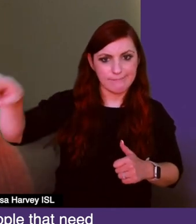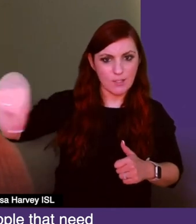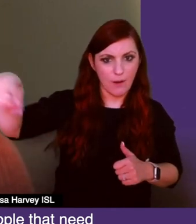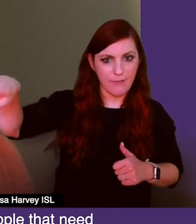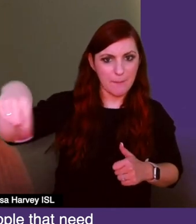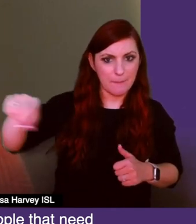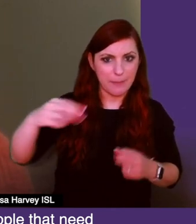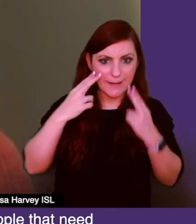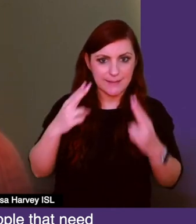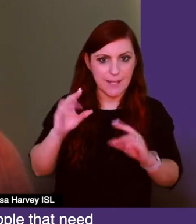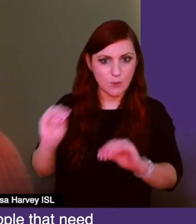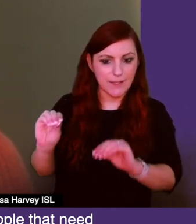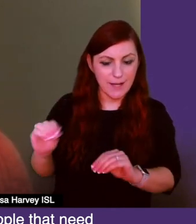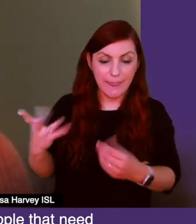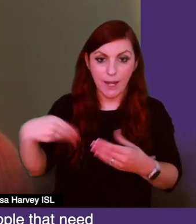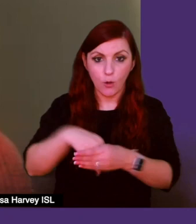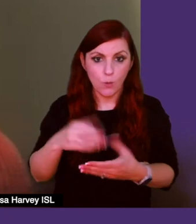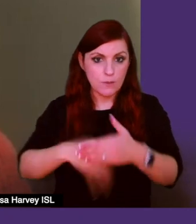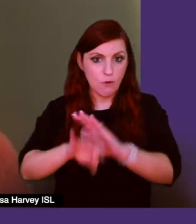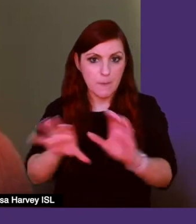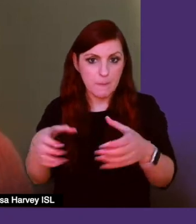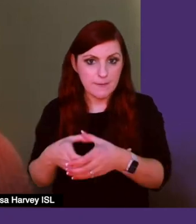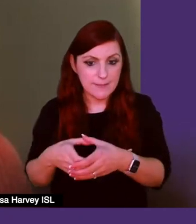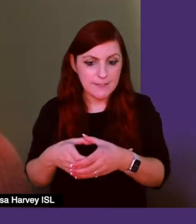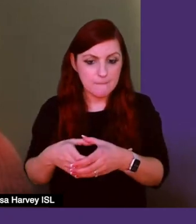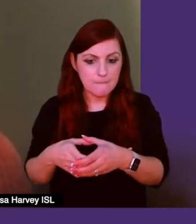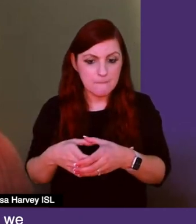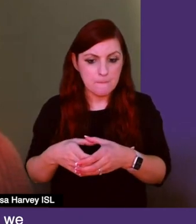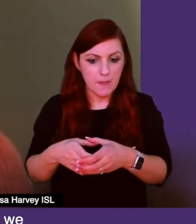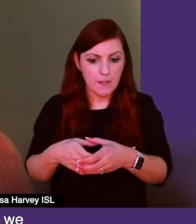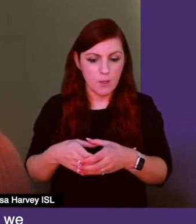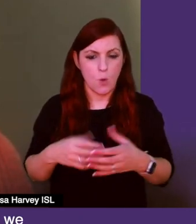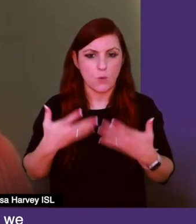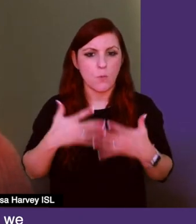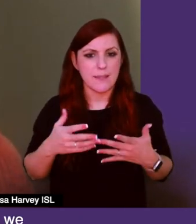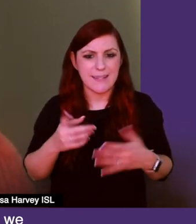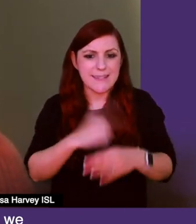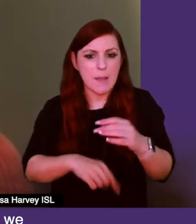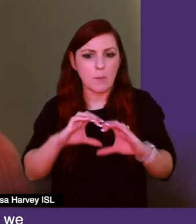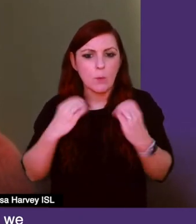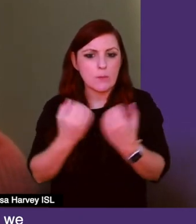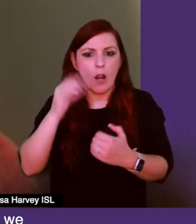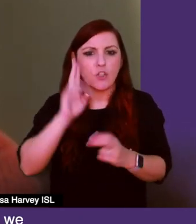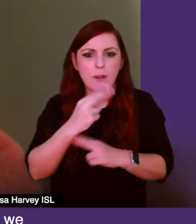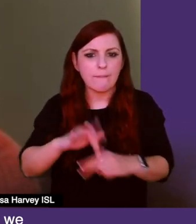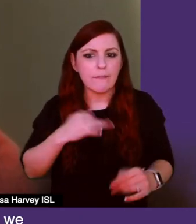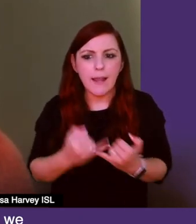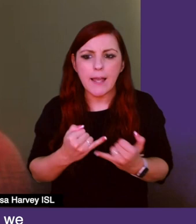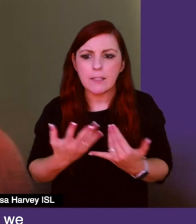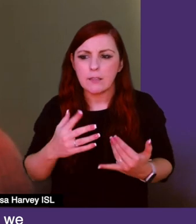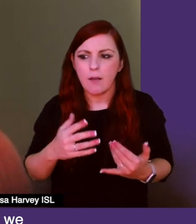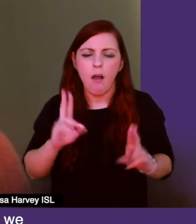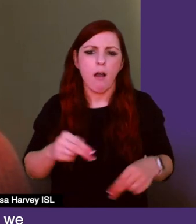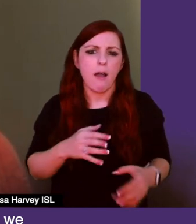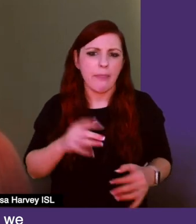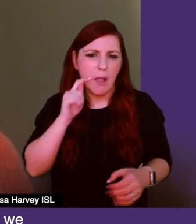It is everyone outside, and that includes government bodies. We don't want, the disabled community in Ireland should not feel like, we shouldn't